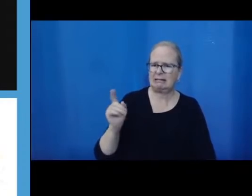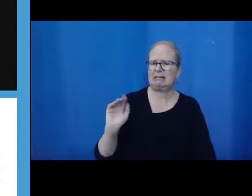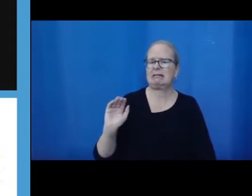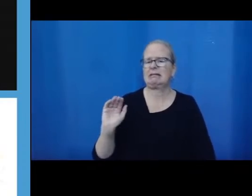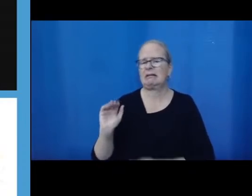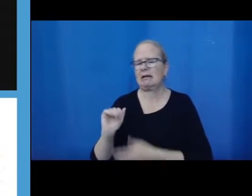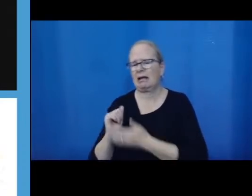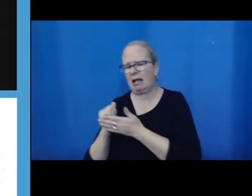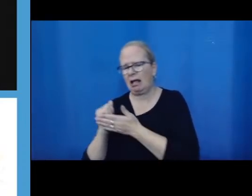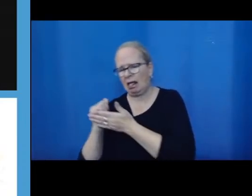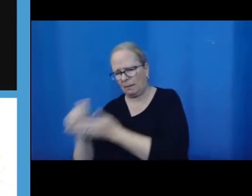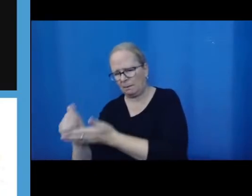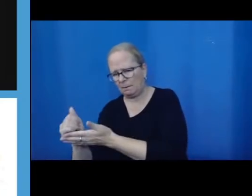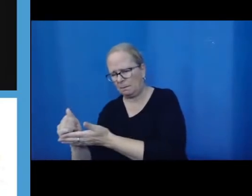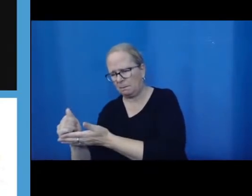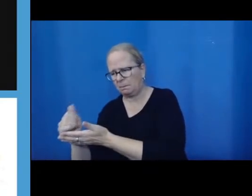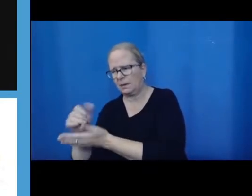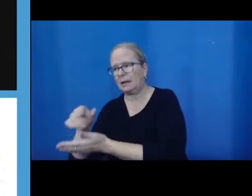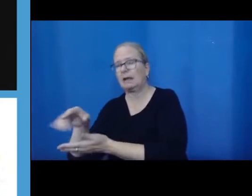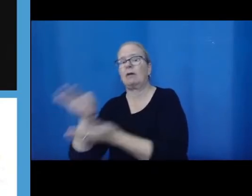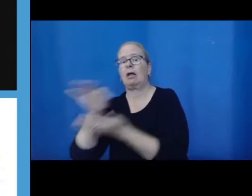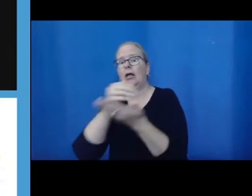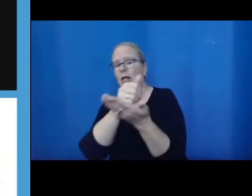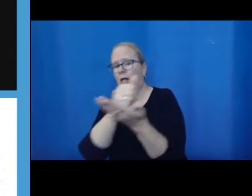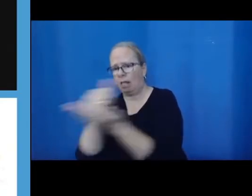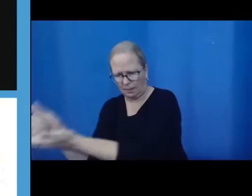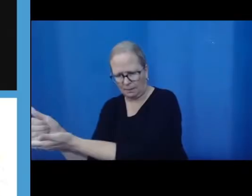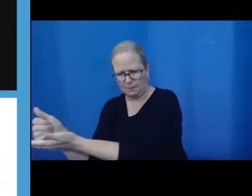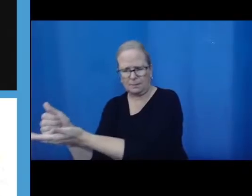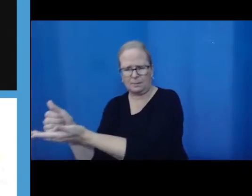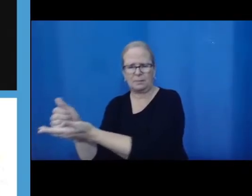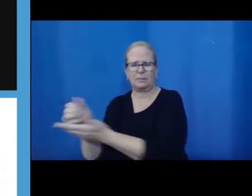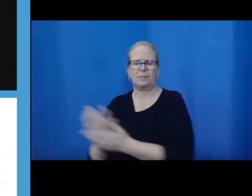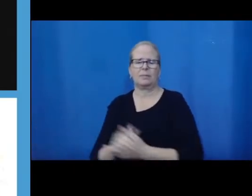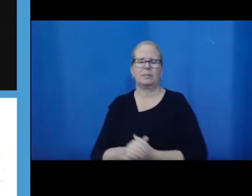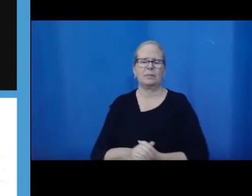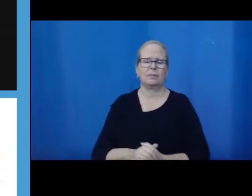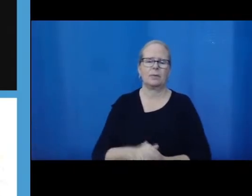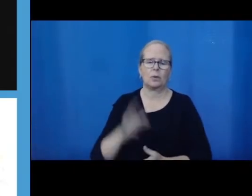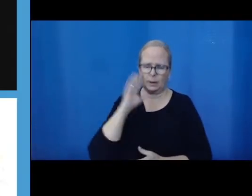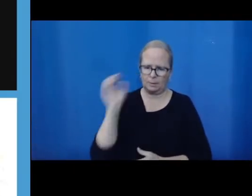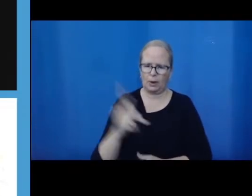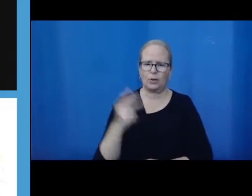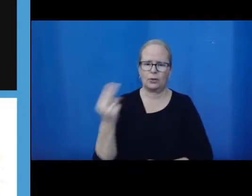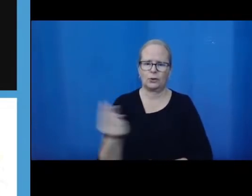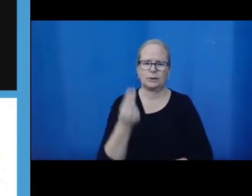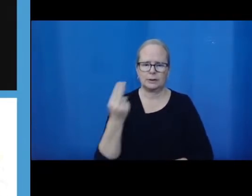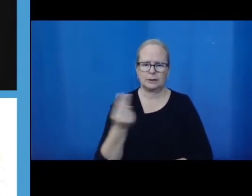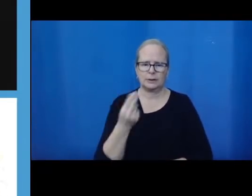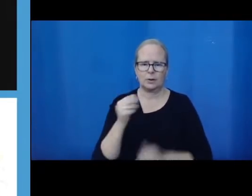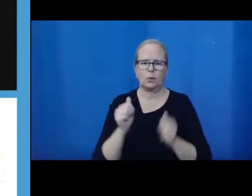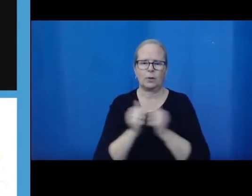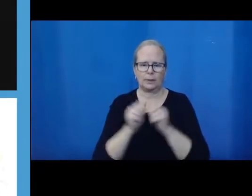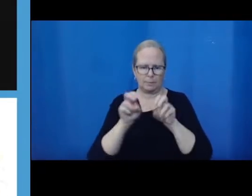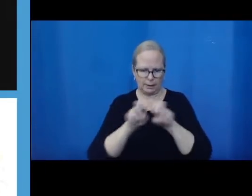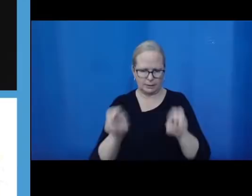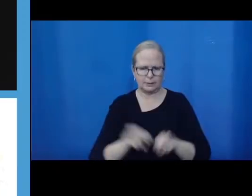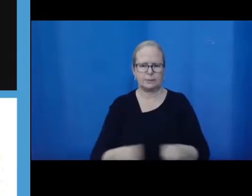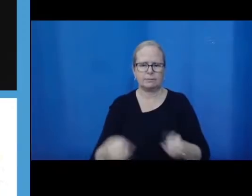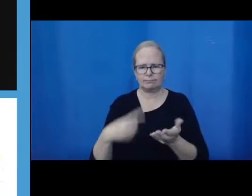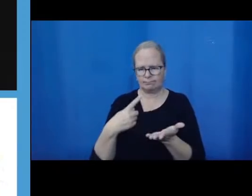We'll be back on Thursday with a panel of experts exploring politics, governance, and public